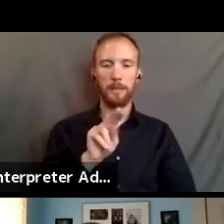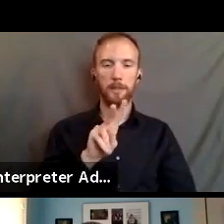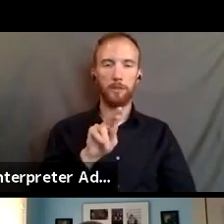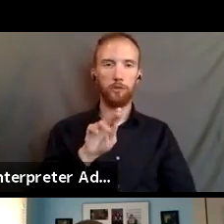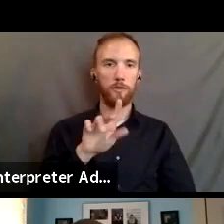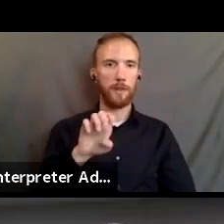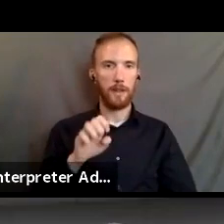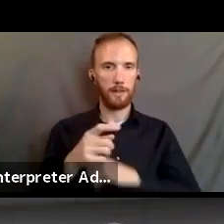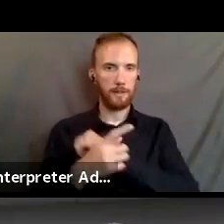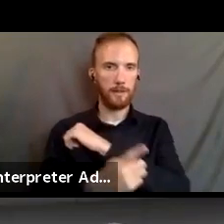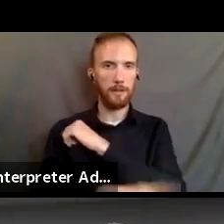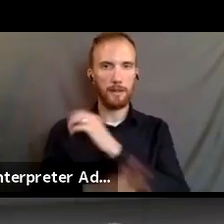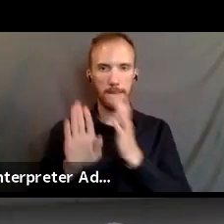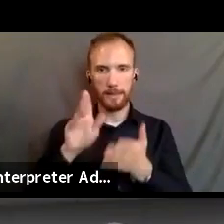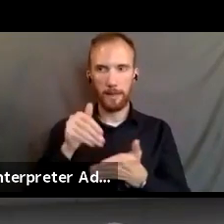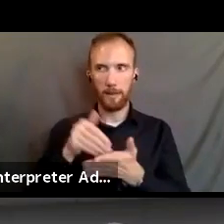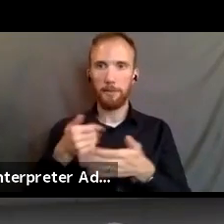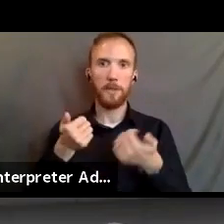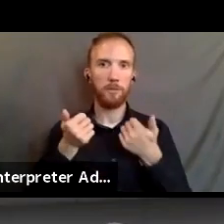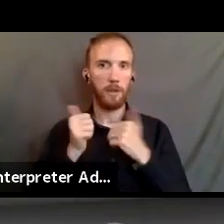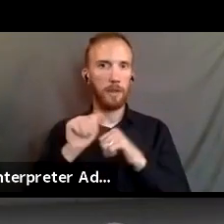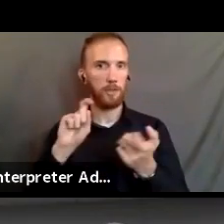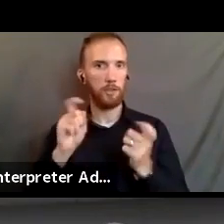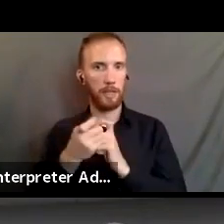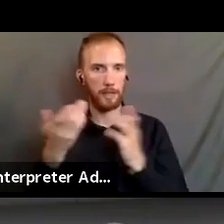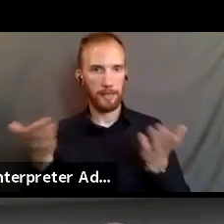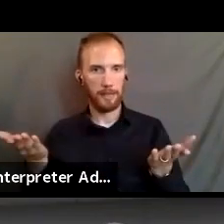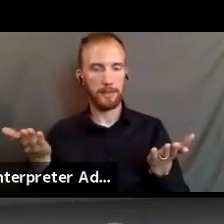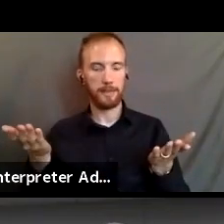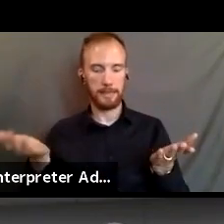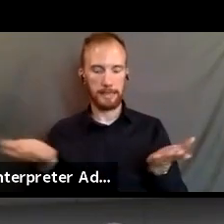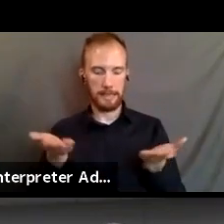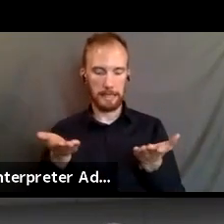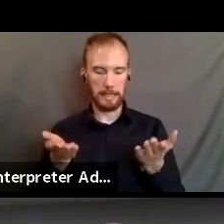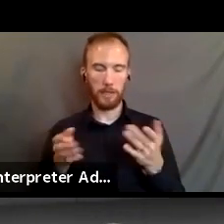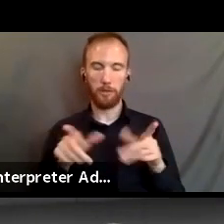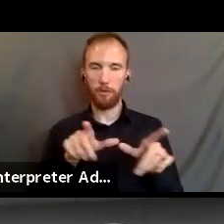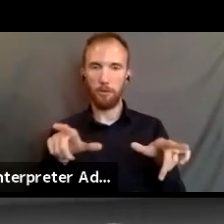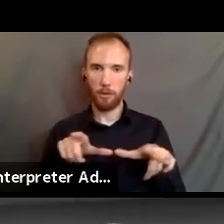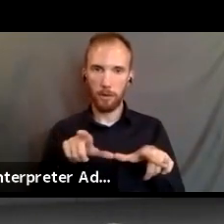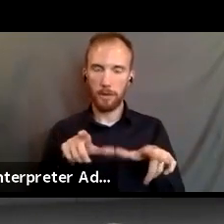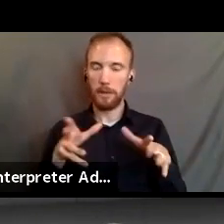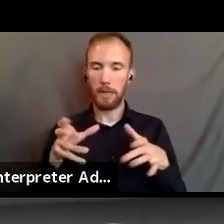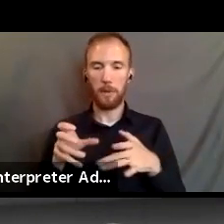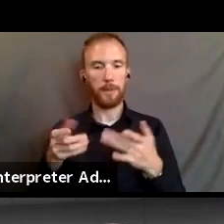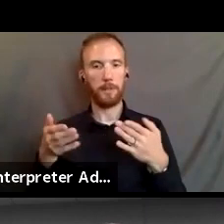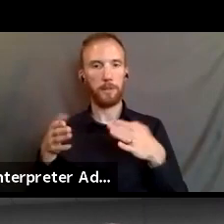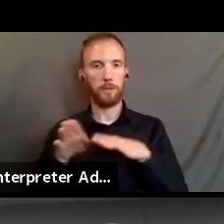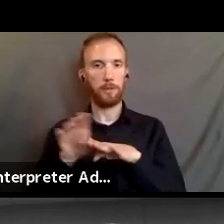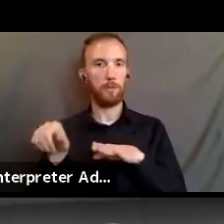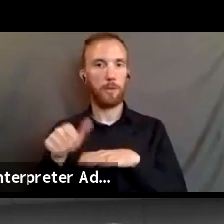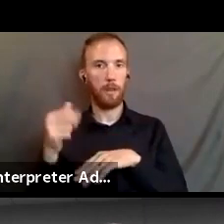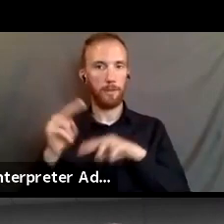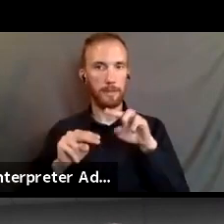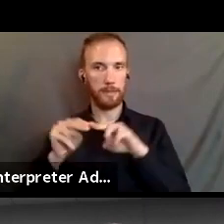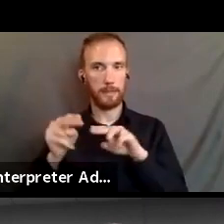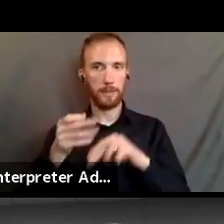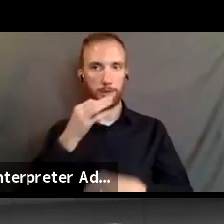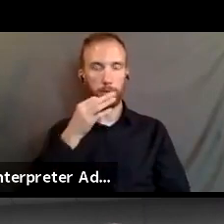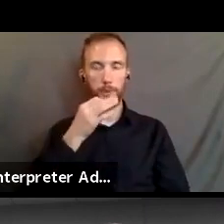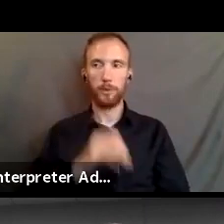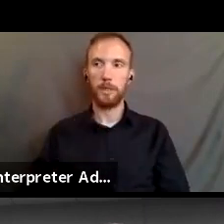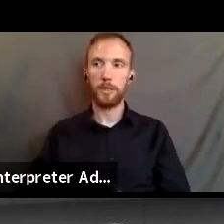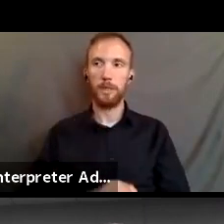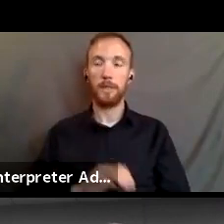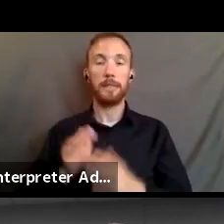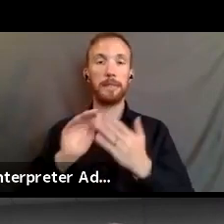just cure locally and we're looking to potentially close that facility in the near future our state's reforming laws our cities reforming laws